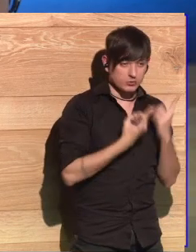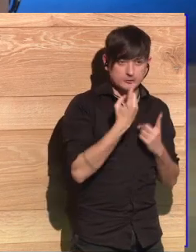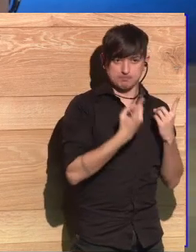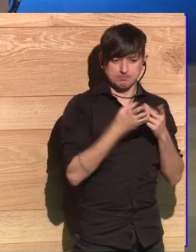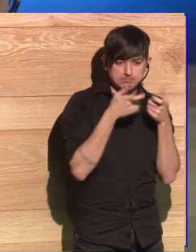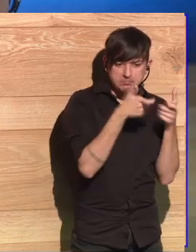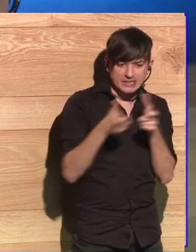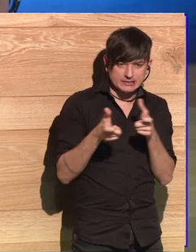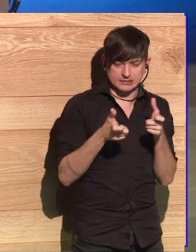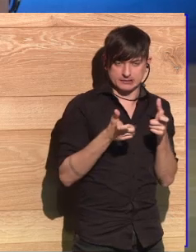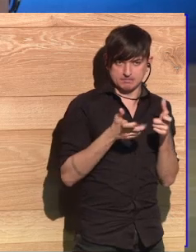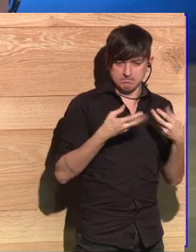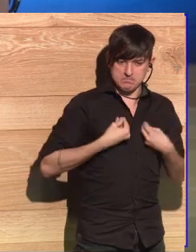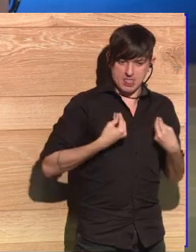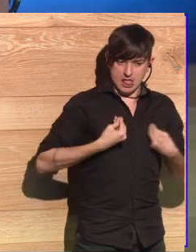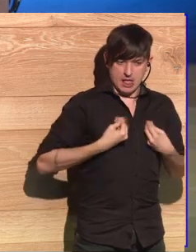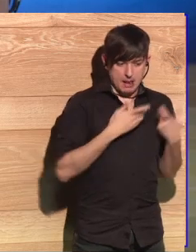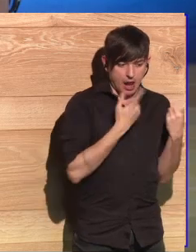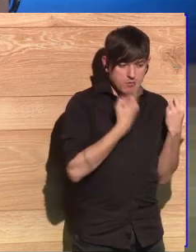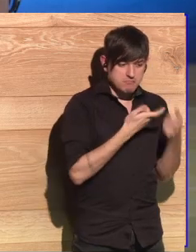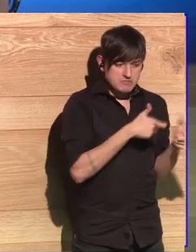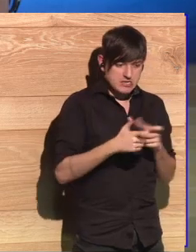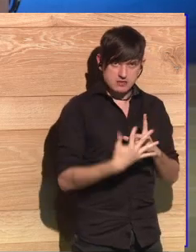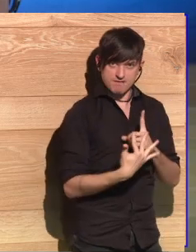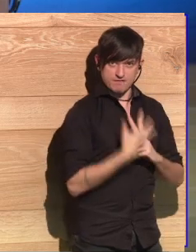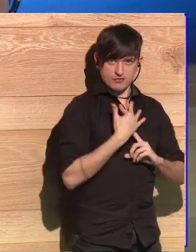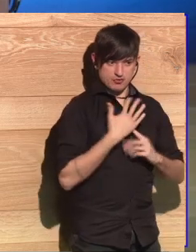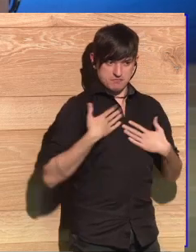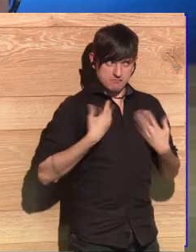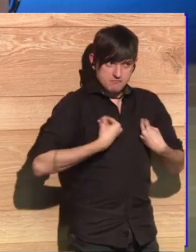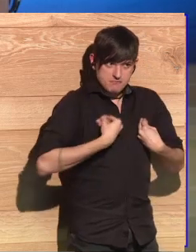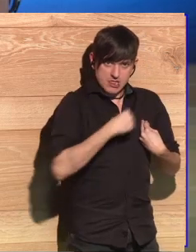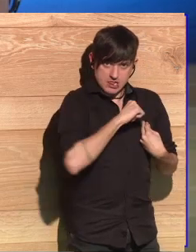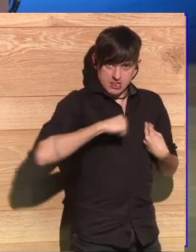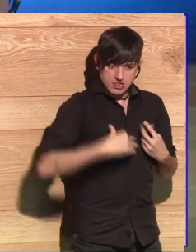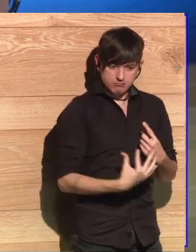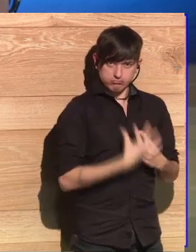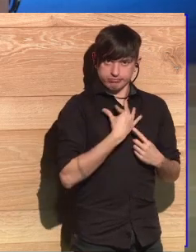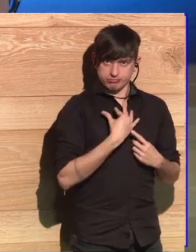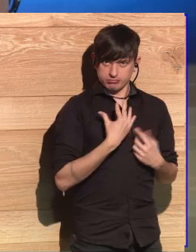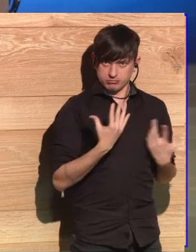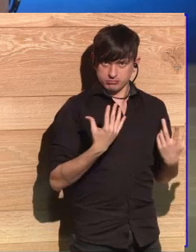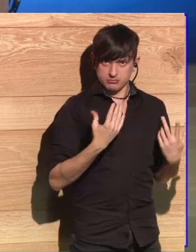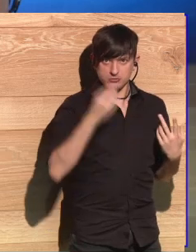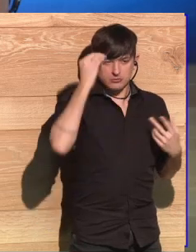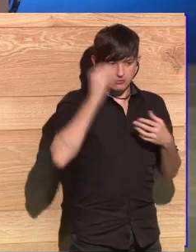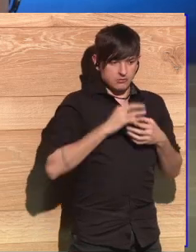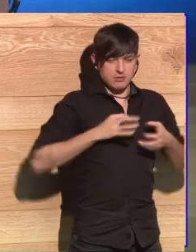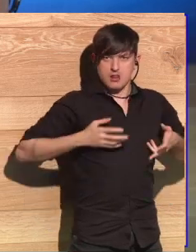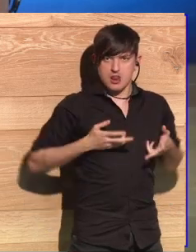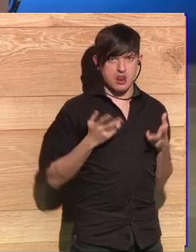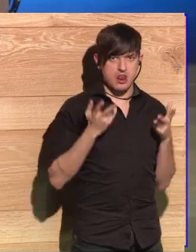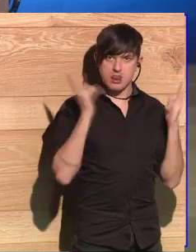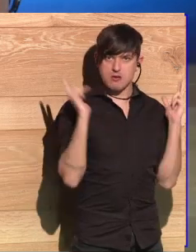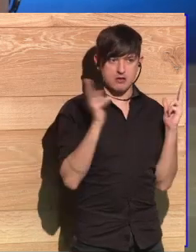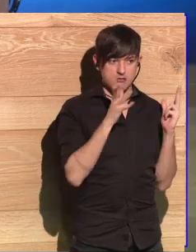me was that my younger brothers were gone, because my brothers have this code of